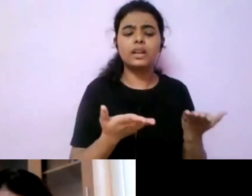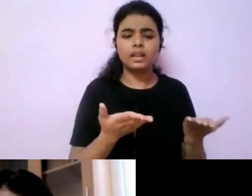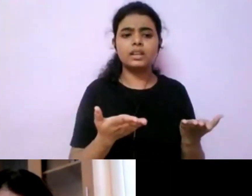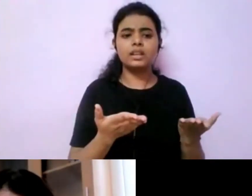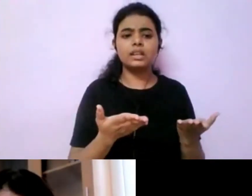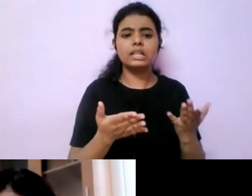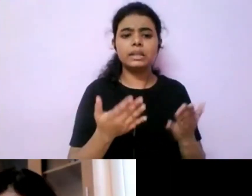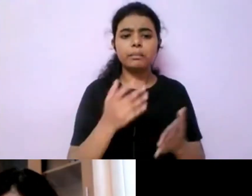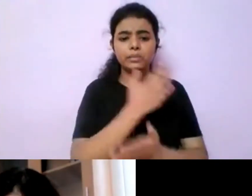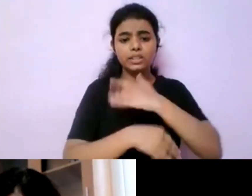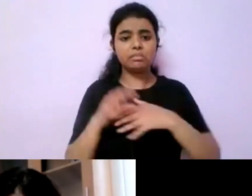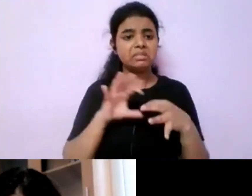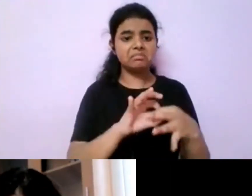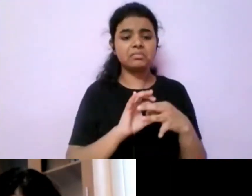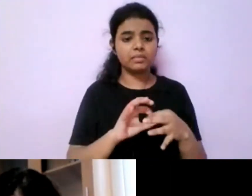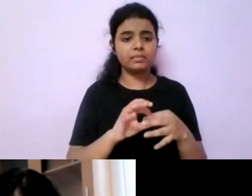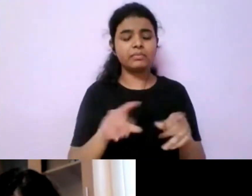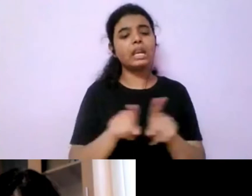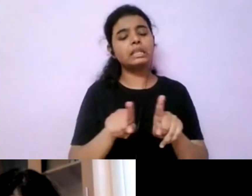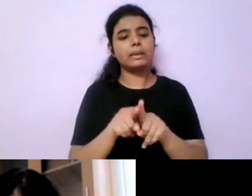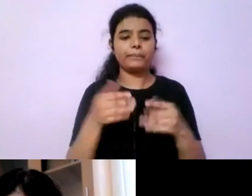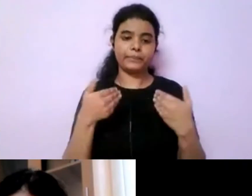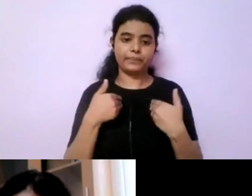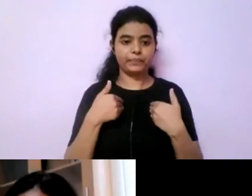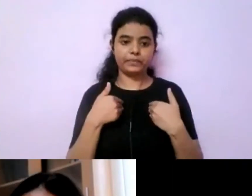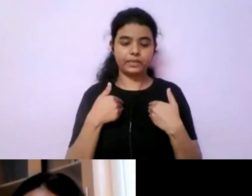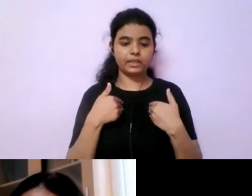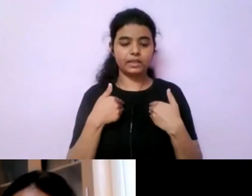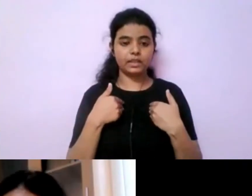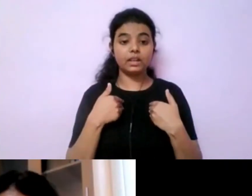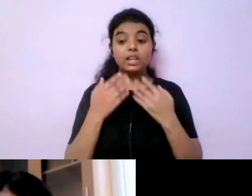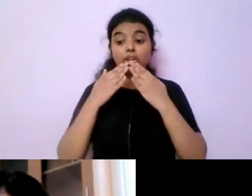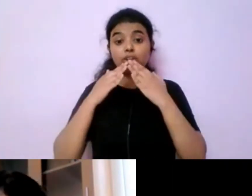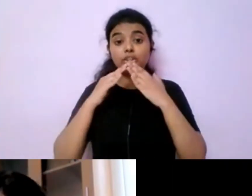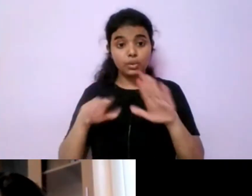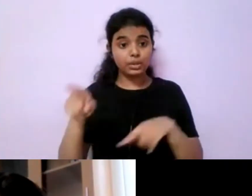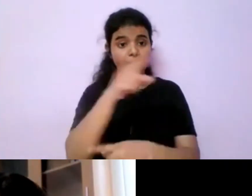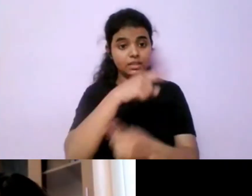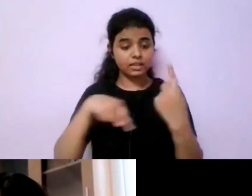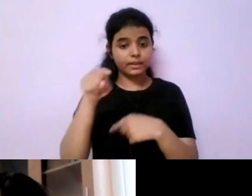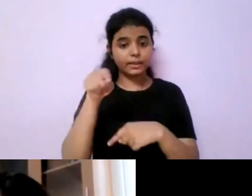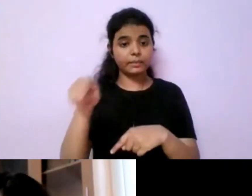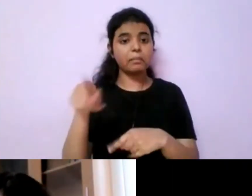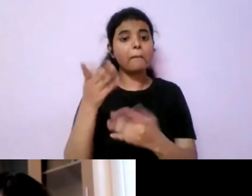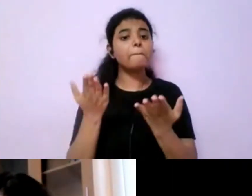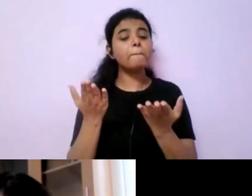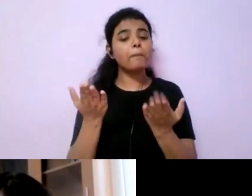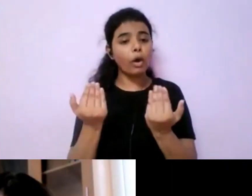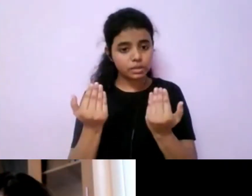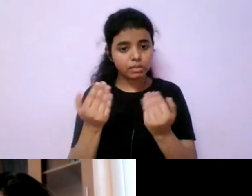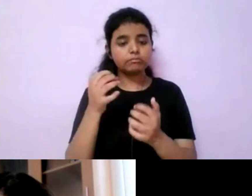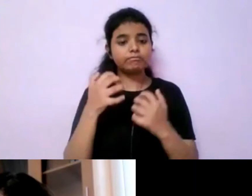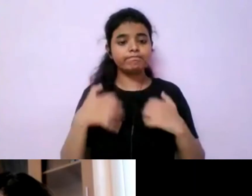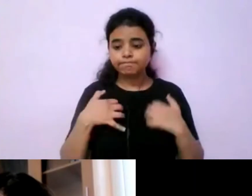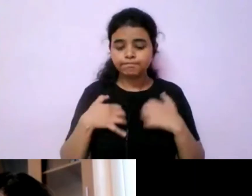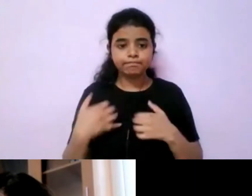engagement. Like I am making a point, even studentship can be activism of different